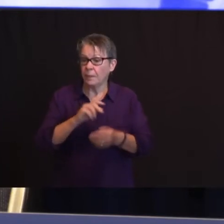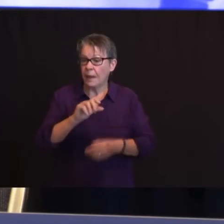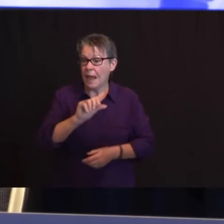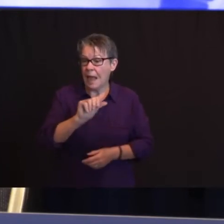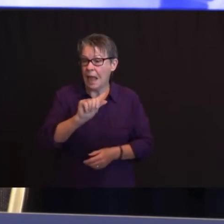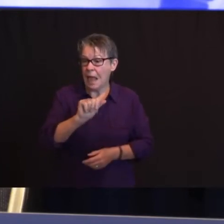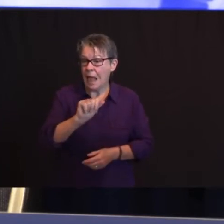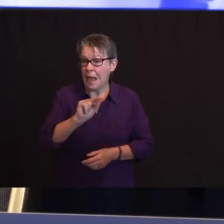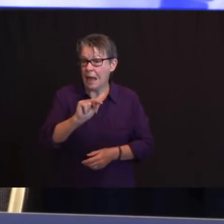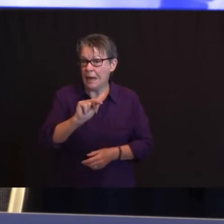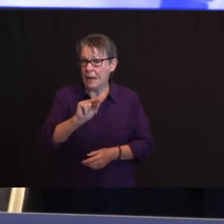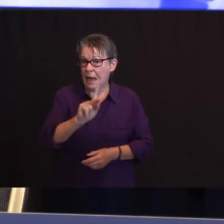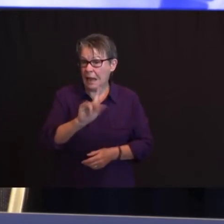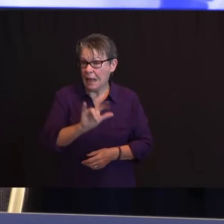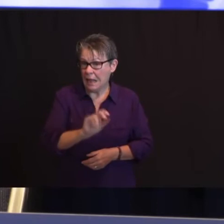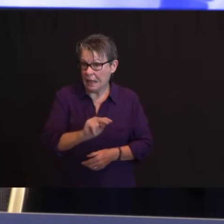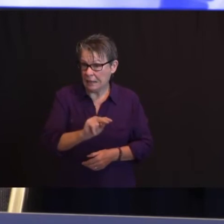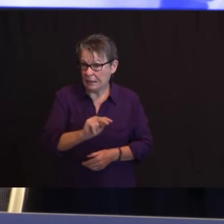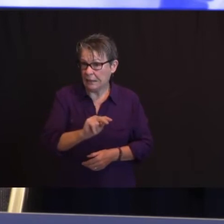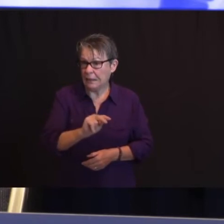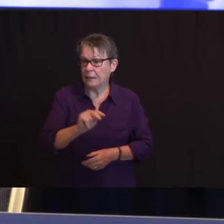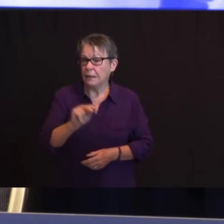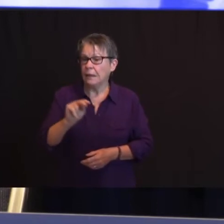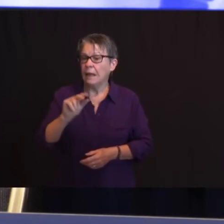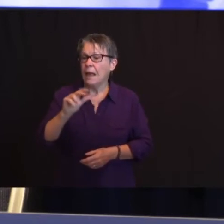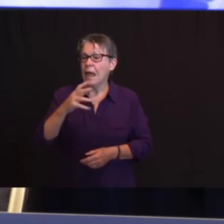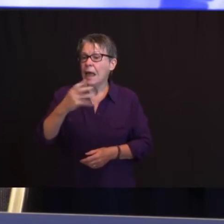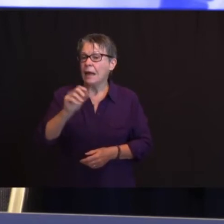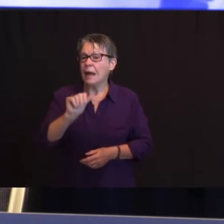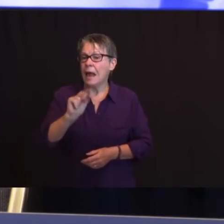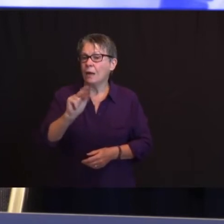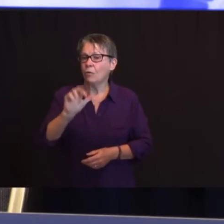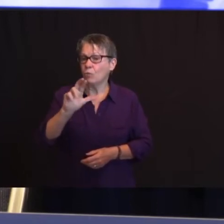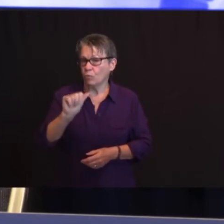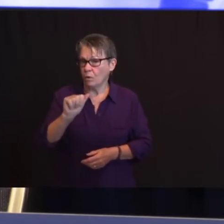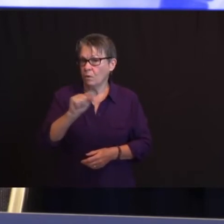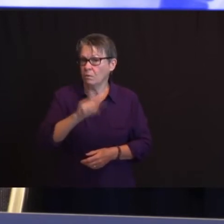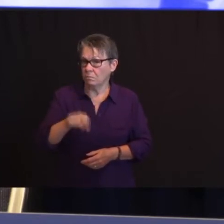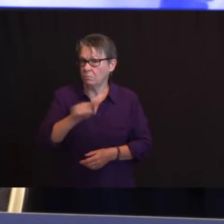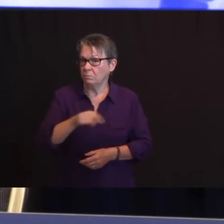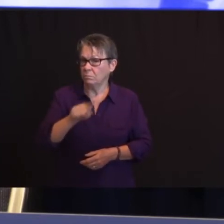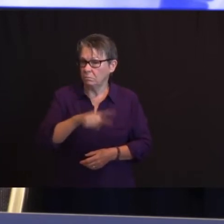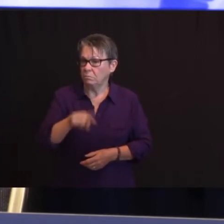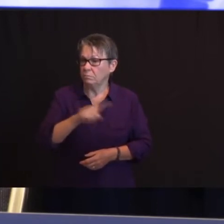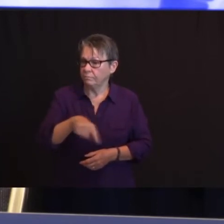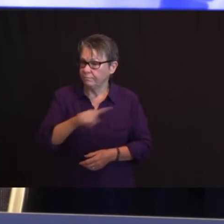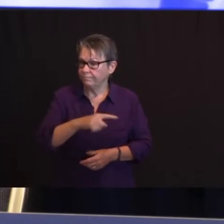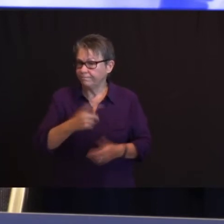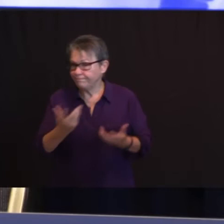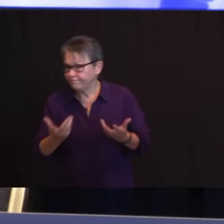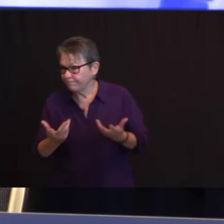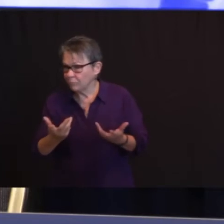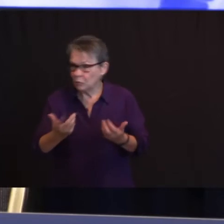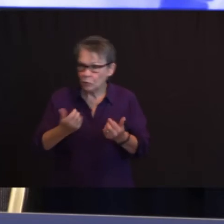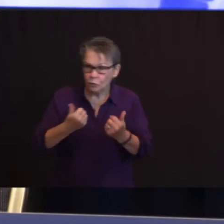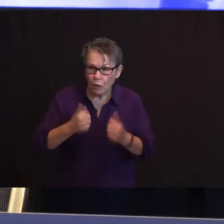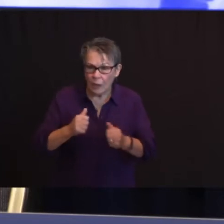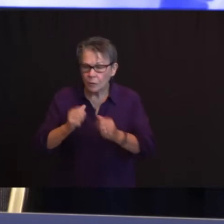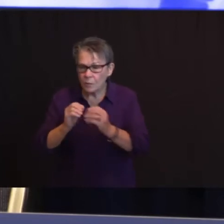We have implemented weekly full hospital testing and symptomatic testing